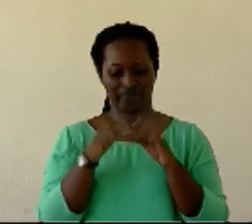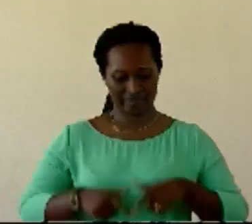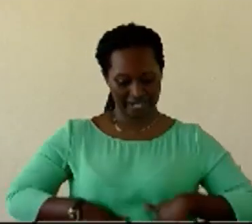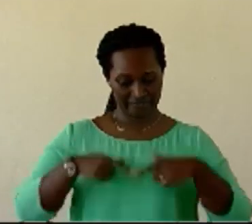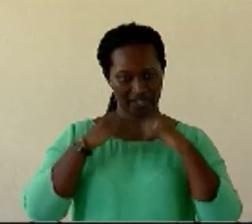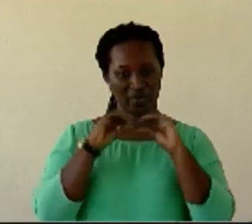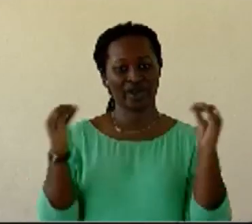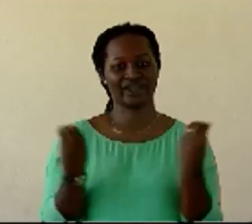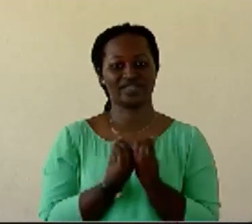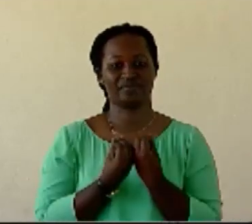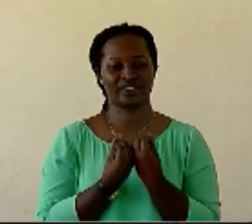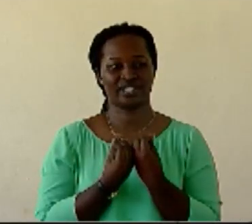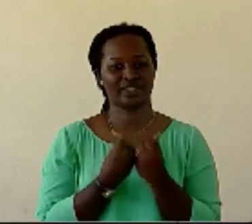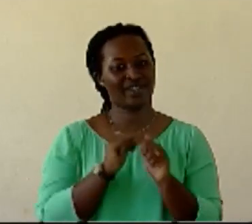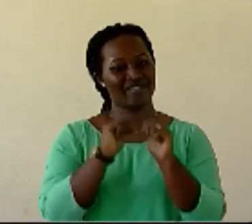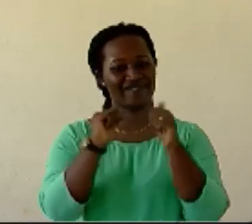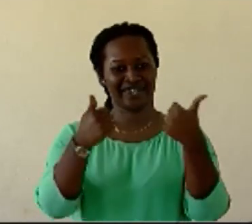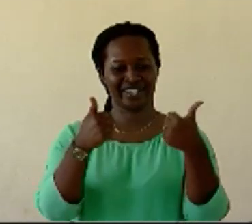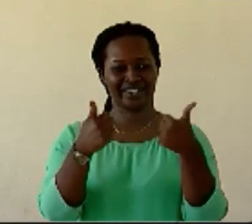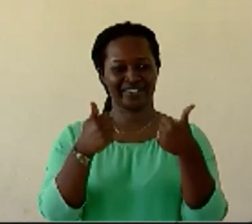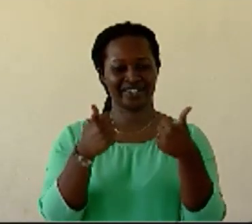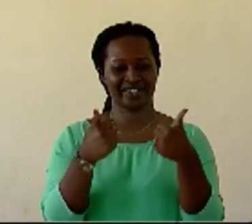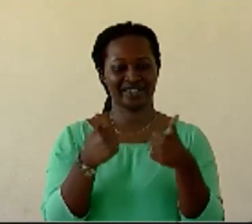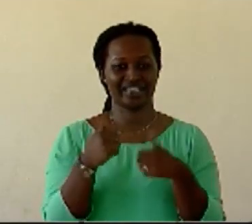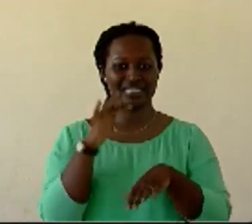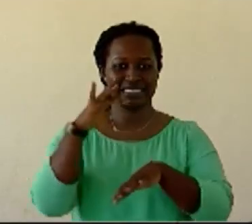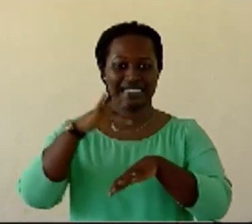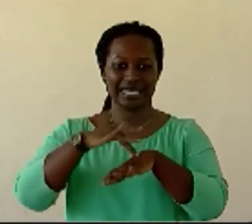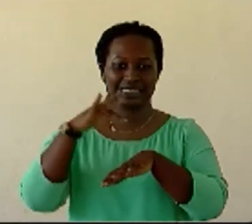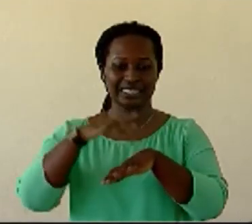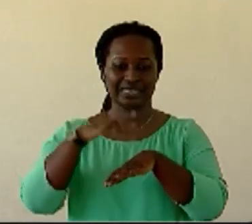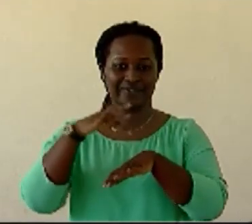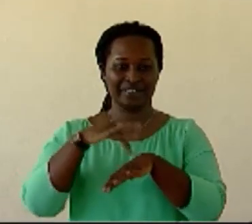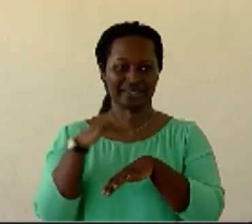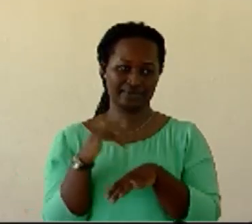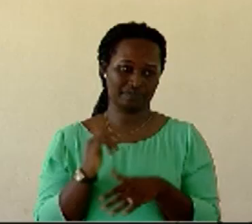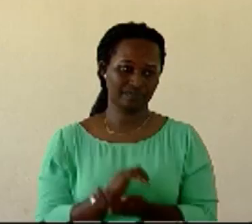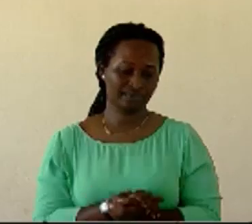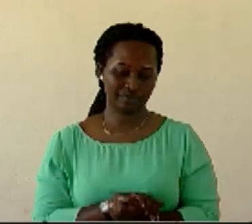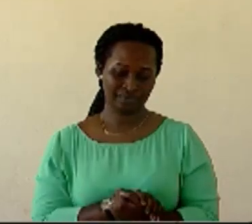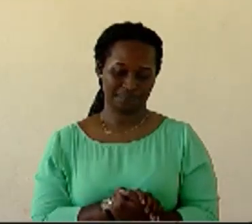organisms? Very nice. Sensitivity.